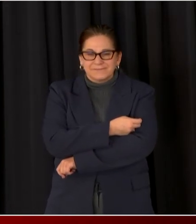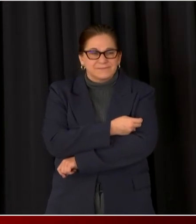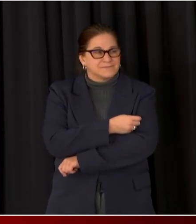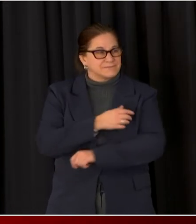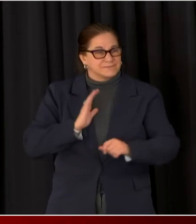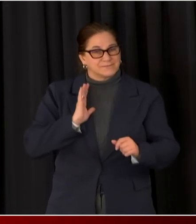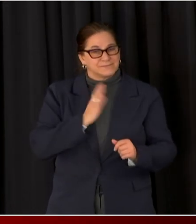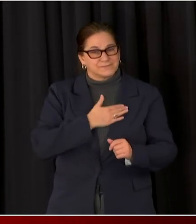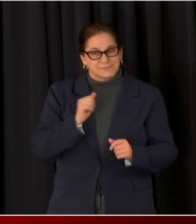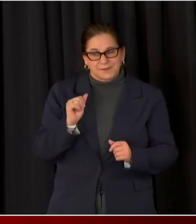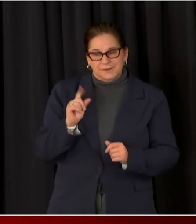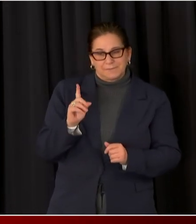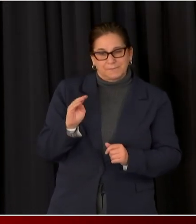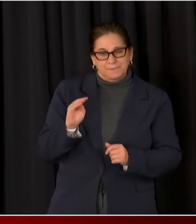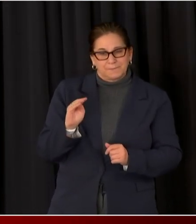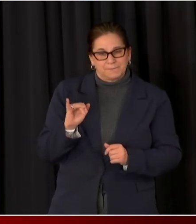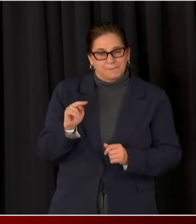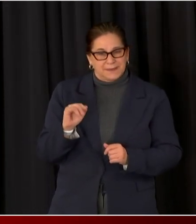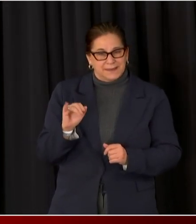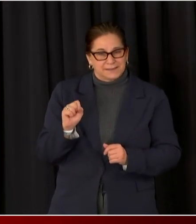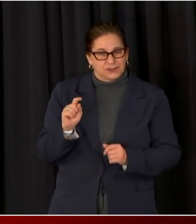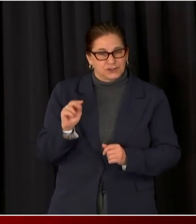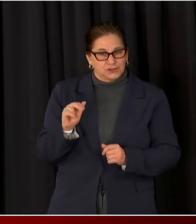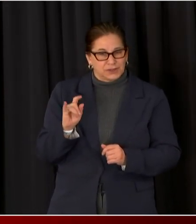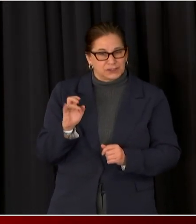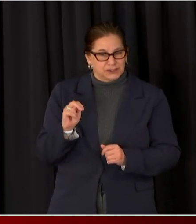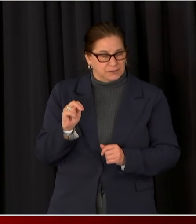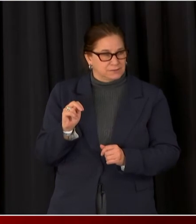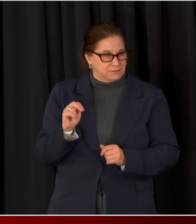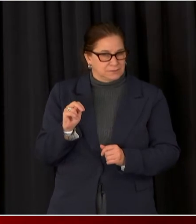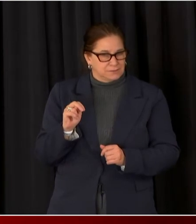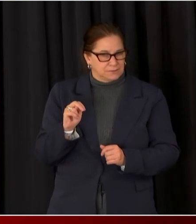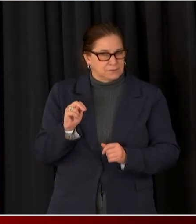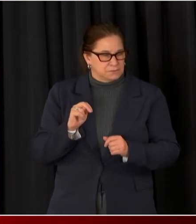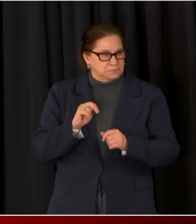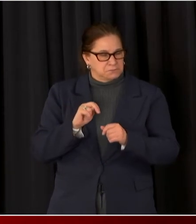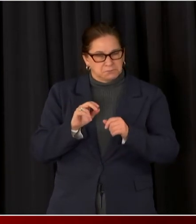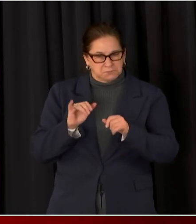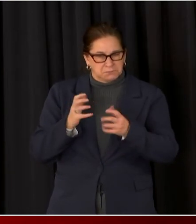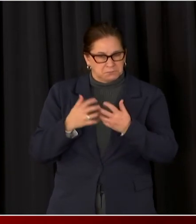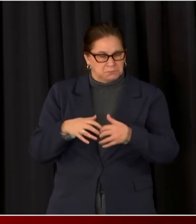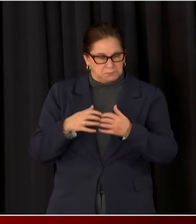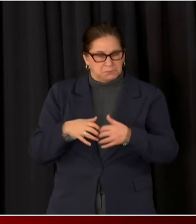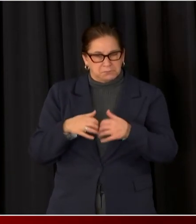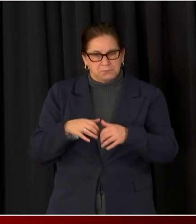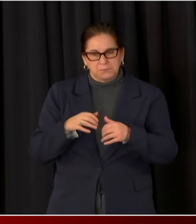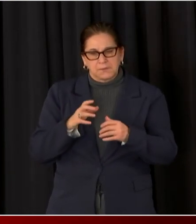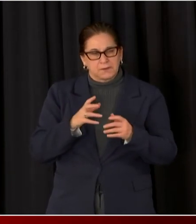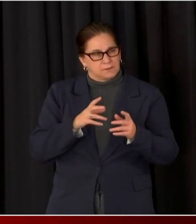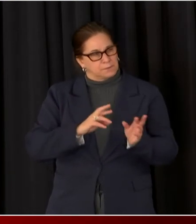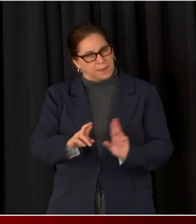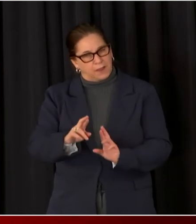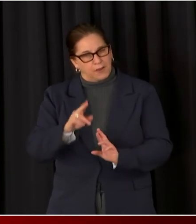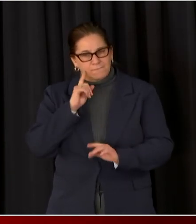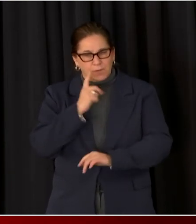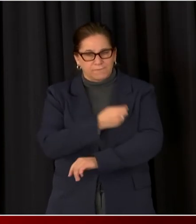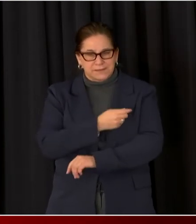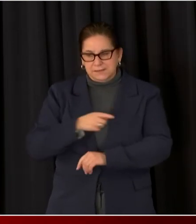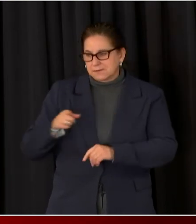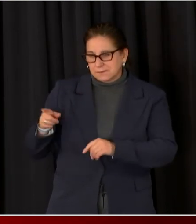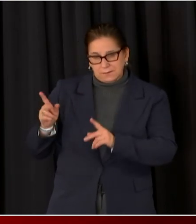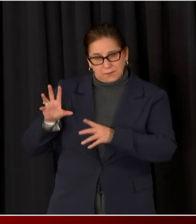of practice, but also for reciprocity, where our healthcare facilities can bring in healthcare workers who are licensed